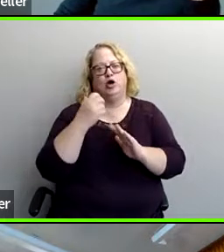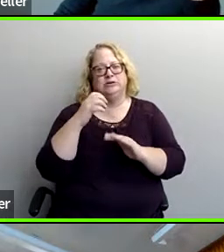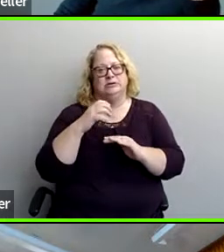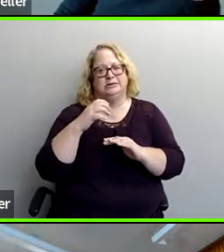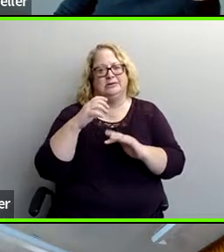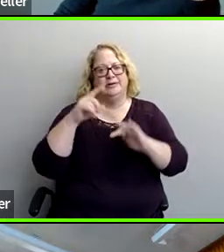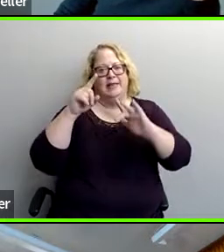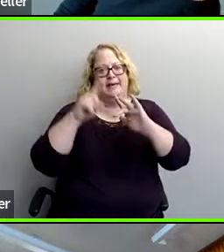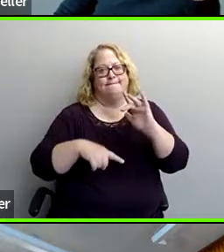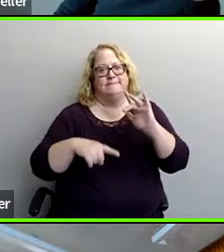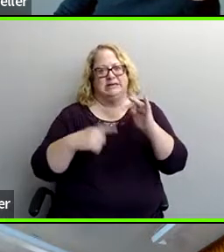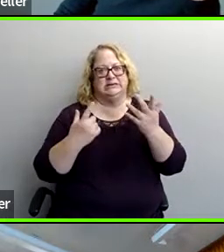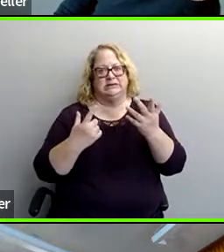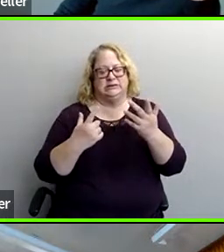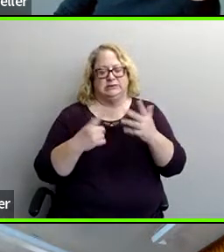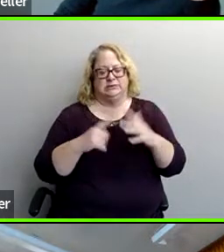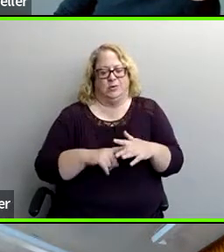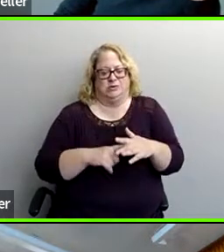those